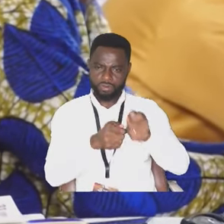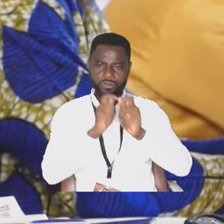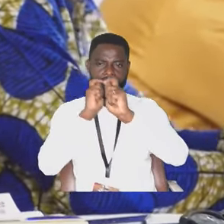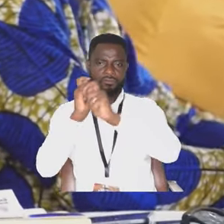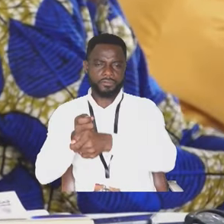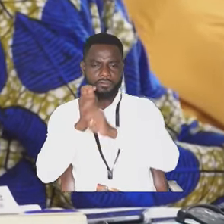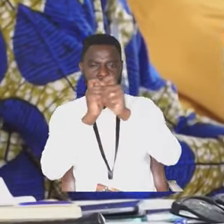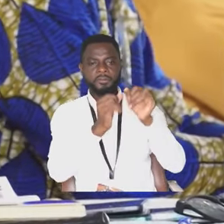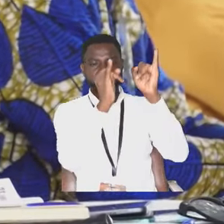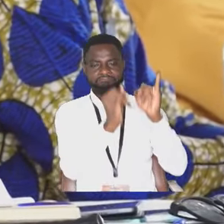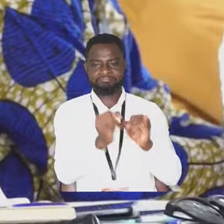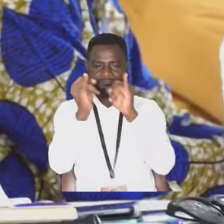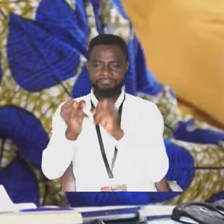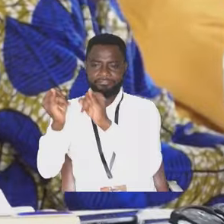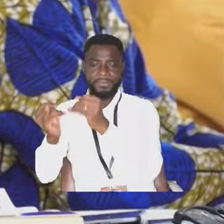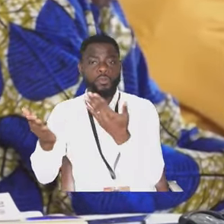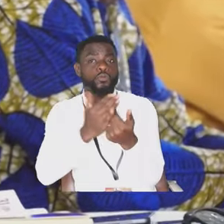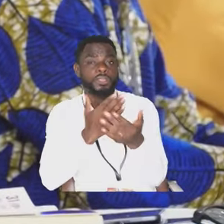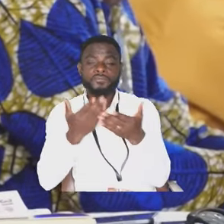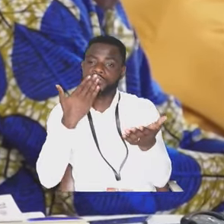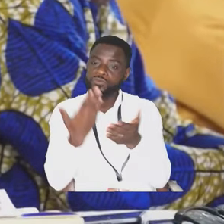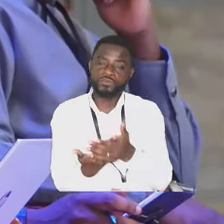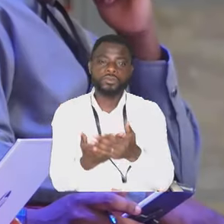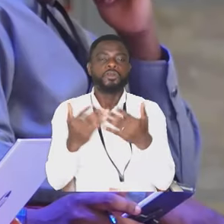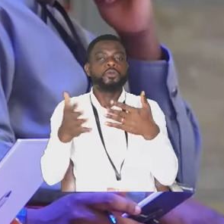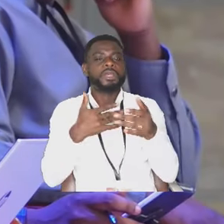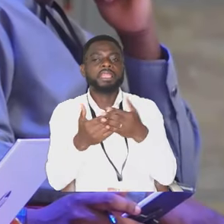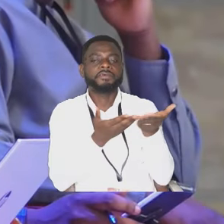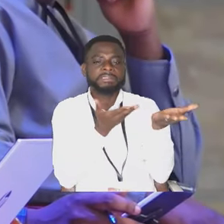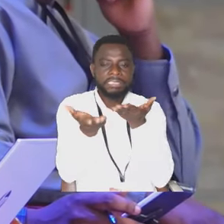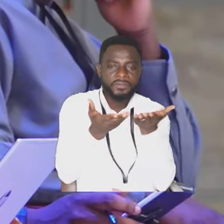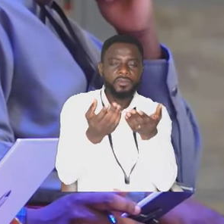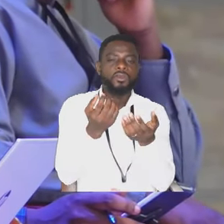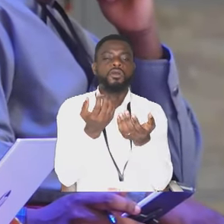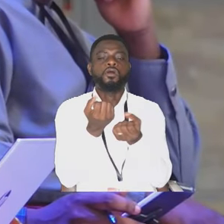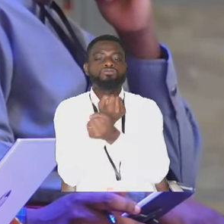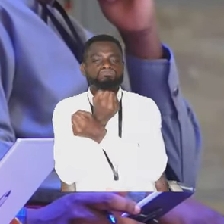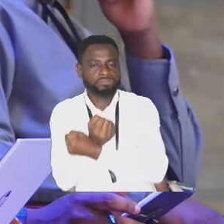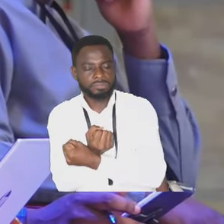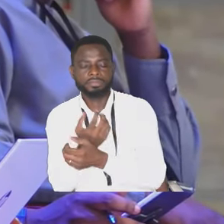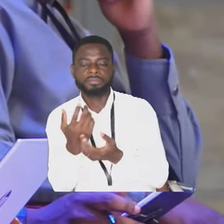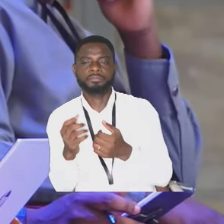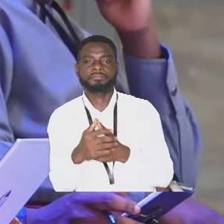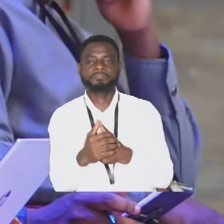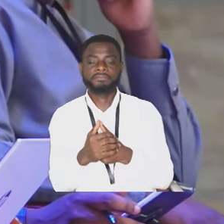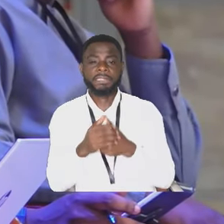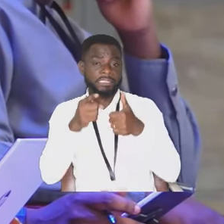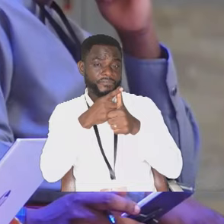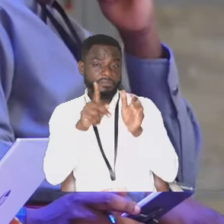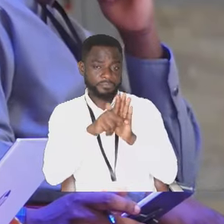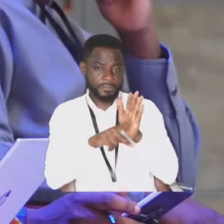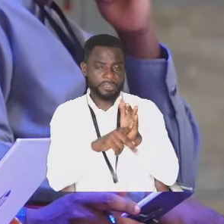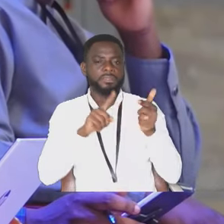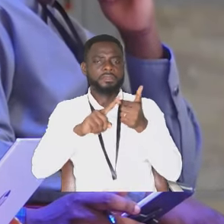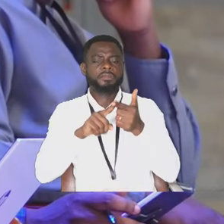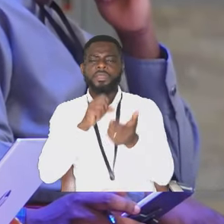each one for whatever good they do, whether they are slave or free. That is the first one, the first principle. Then the second one,